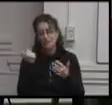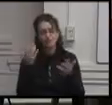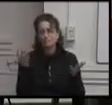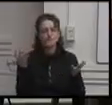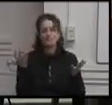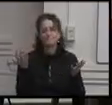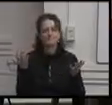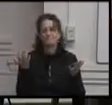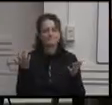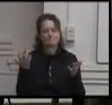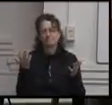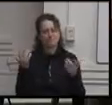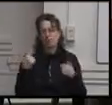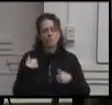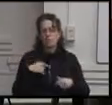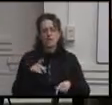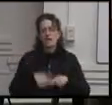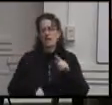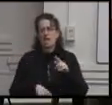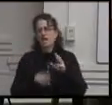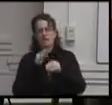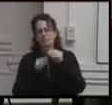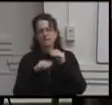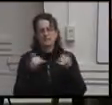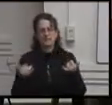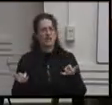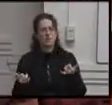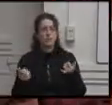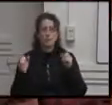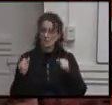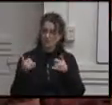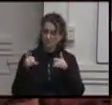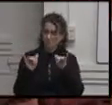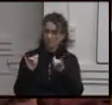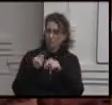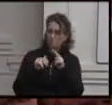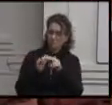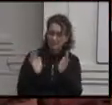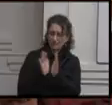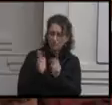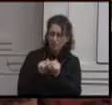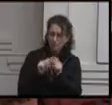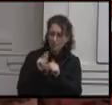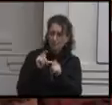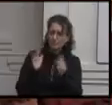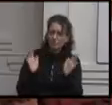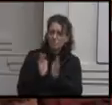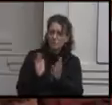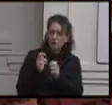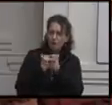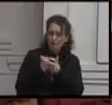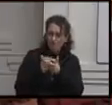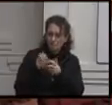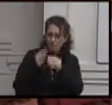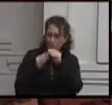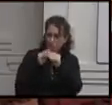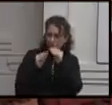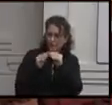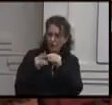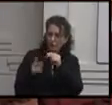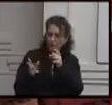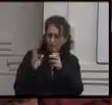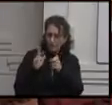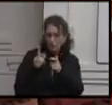It's going to be a while. Couldn't you still build a small building to do small engine repairing? We're looking at, and